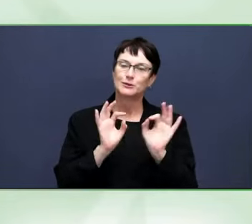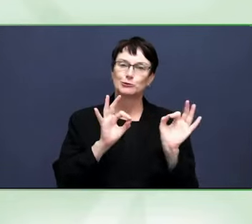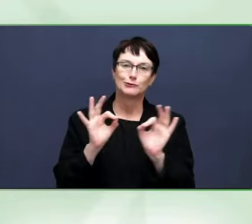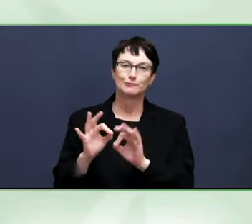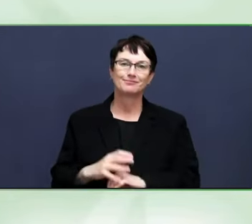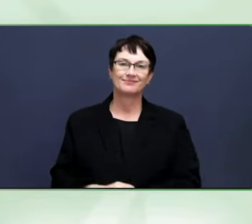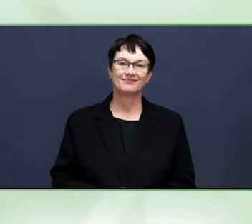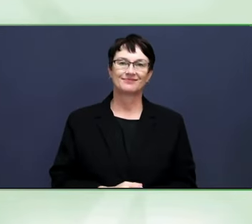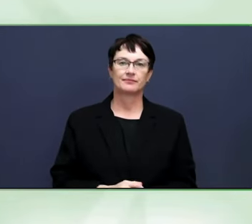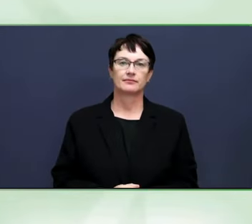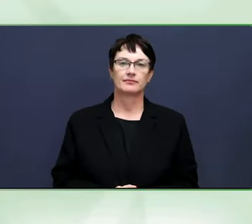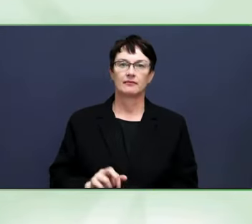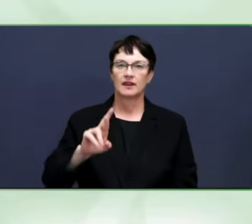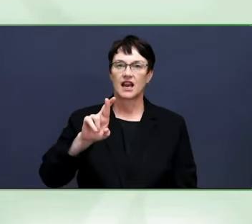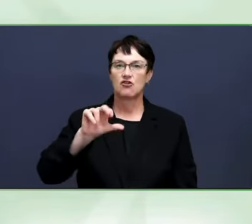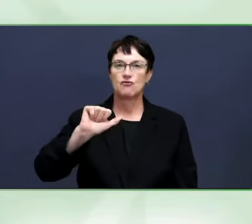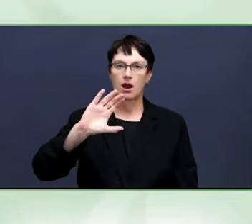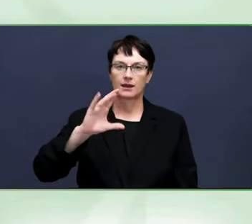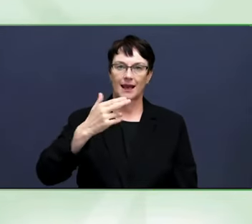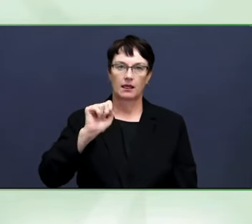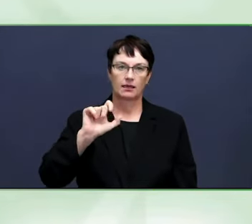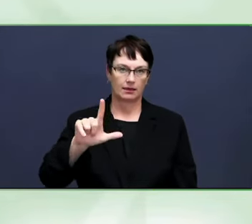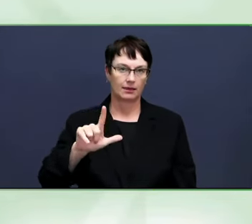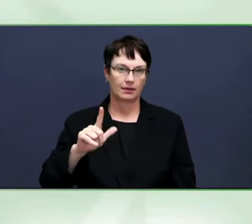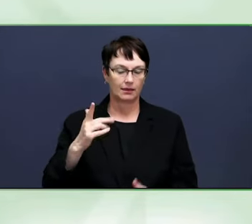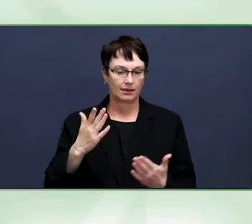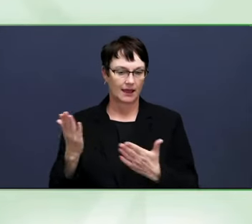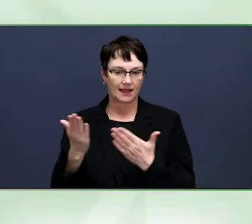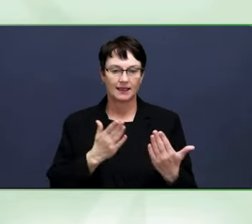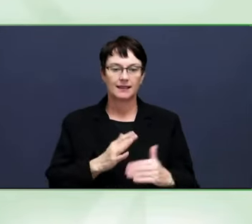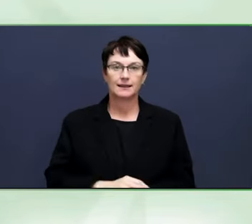Yes, so now we will start with Margarita,